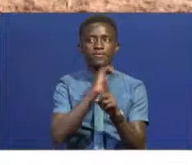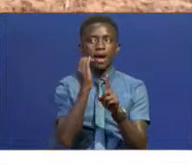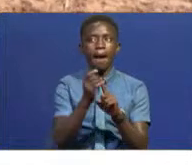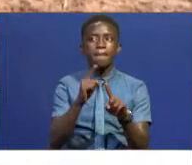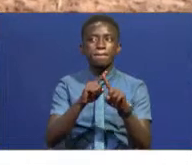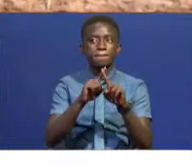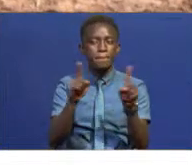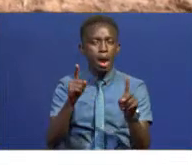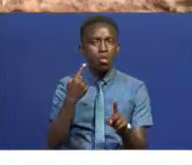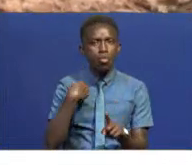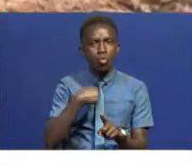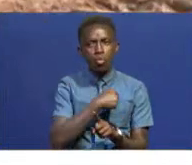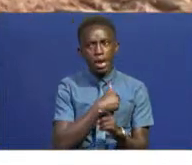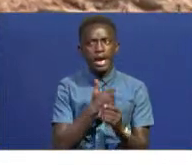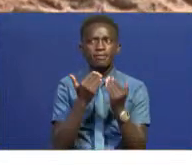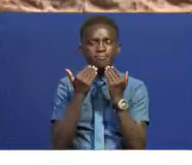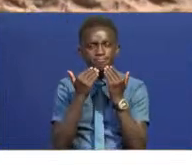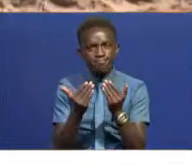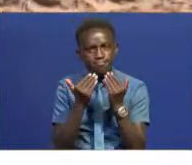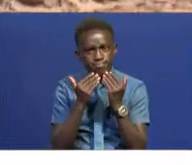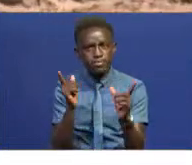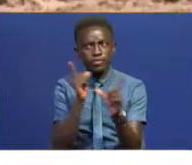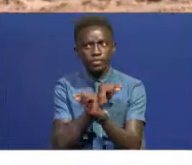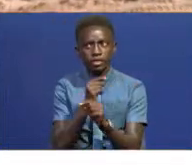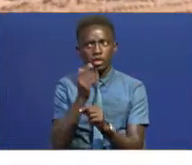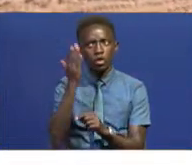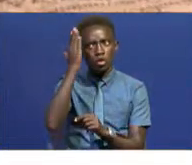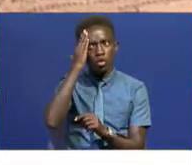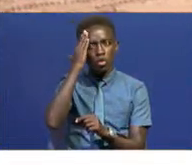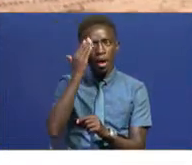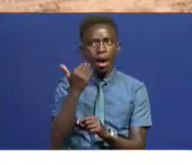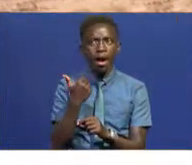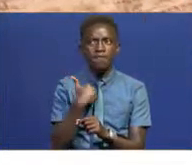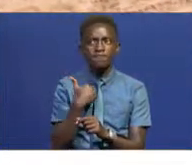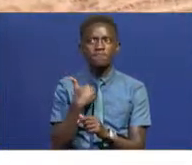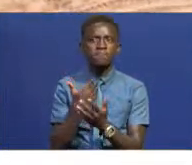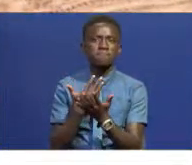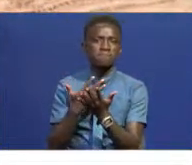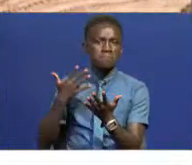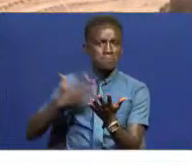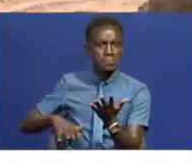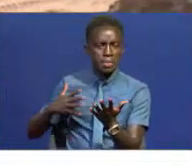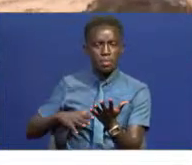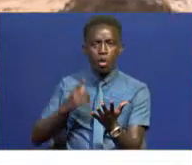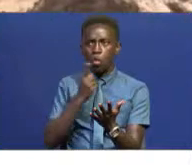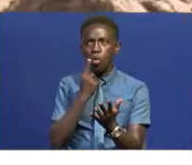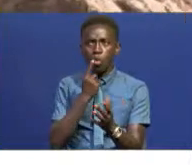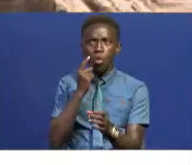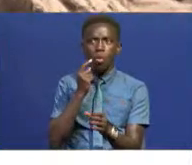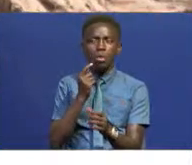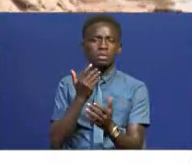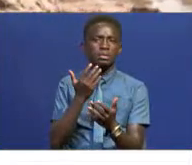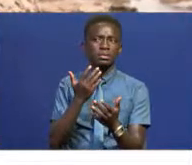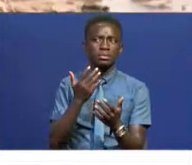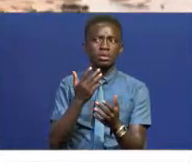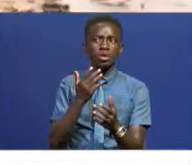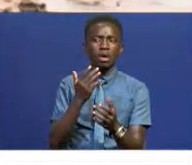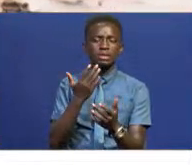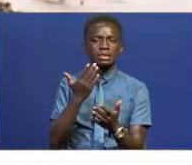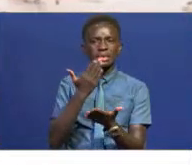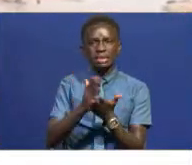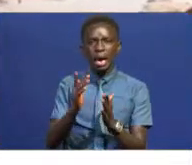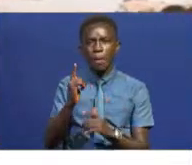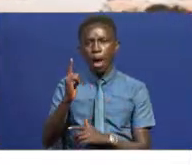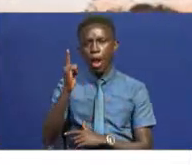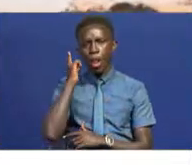we appreciate that we have some rogue people who are doing against what the law requires.